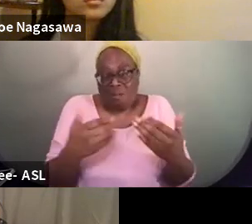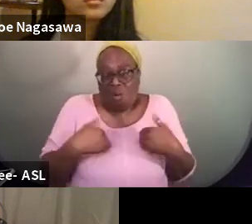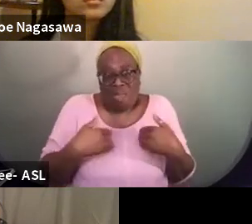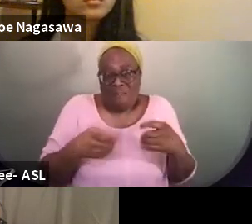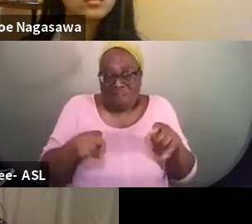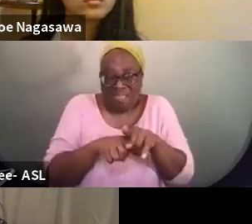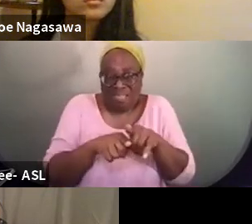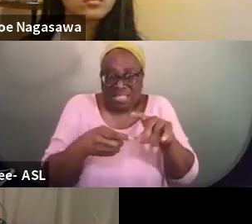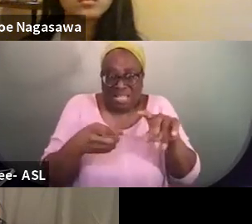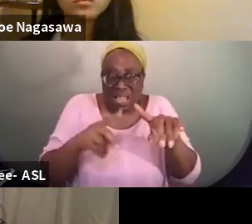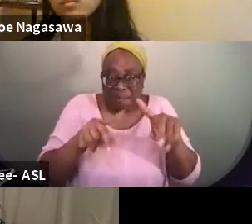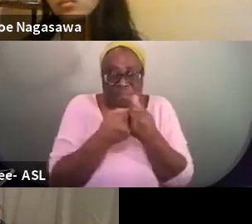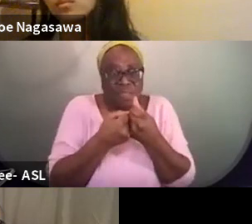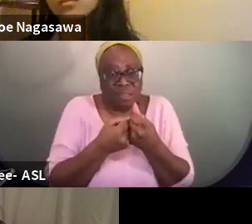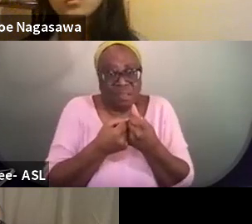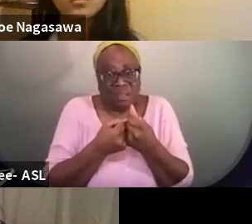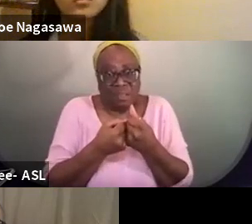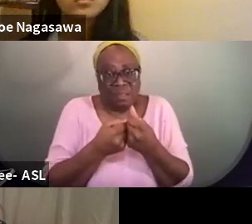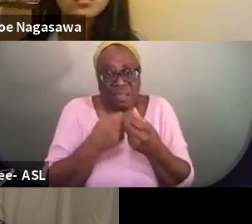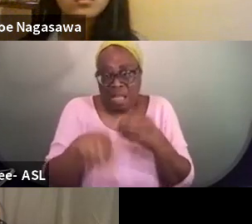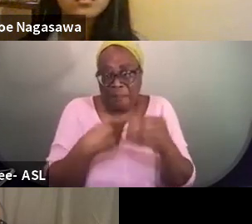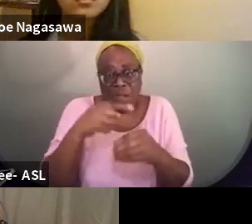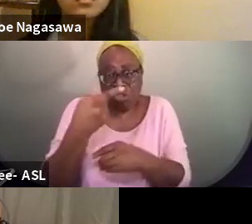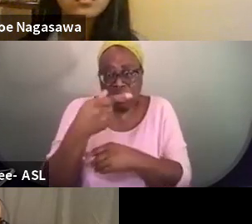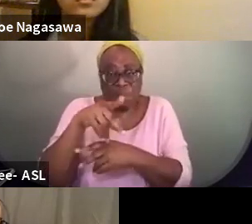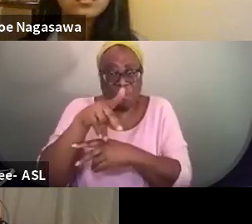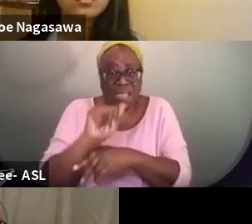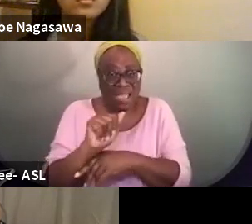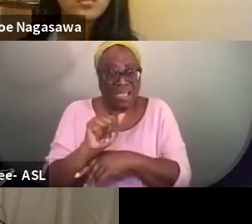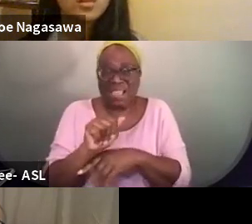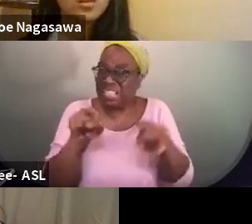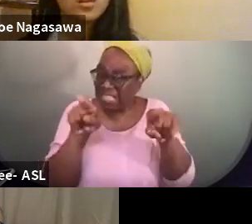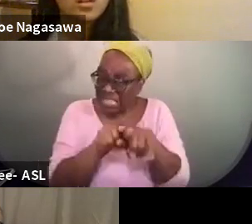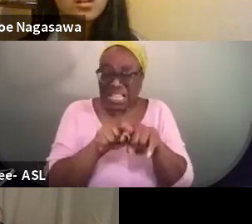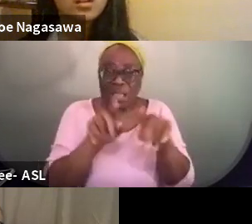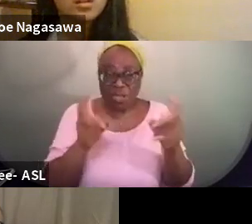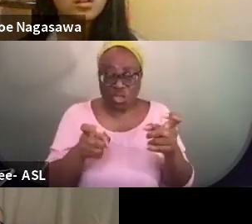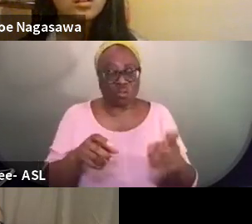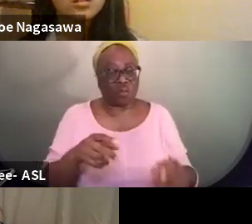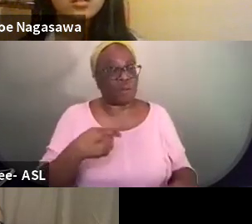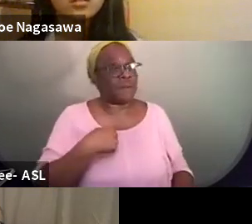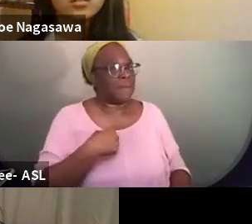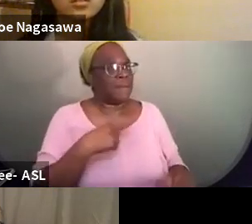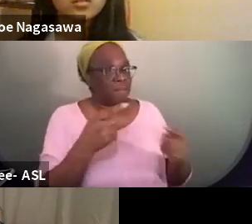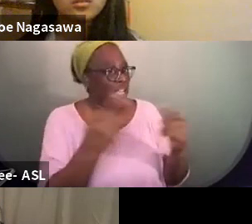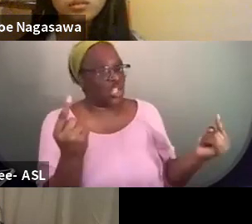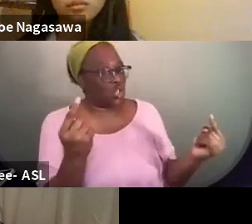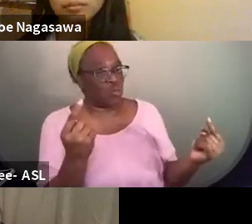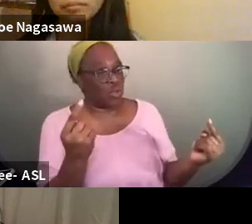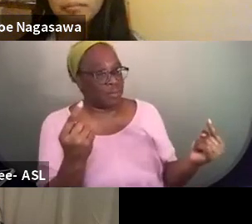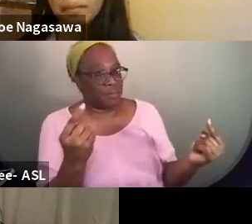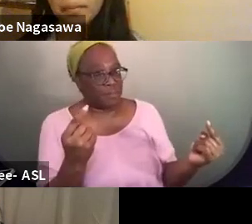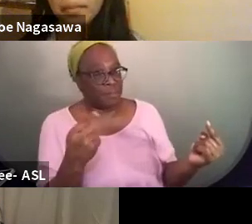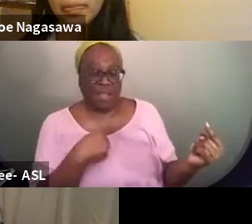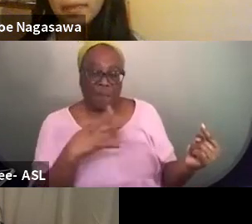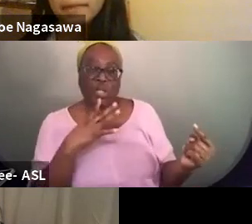discussed with determining the GPA. It's the same issue. I do not agree, but I don't want to take up all the airtime. I've